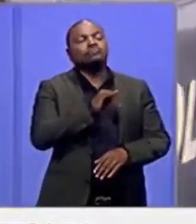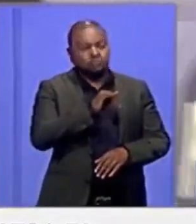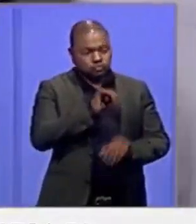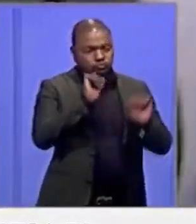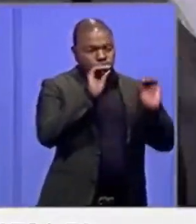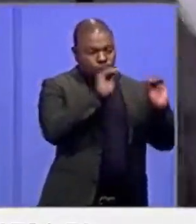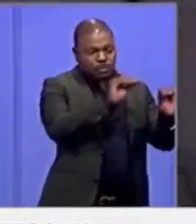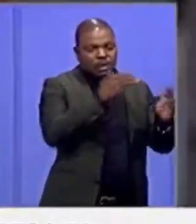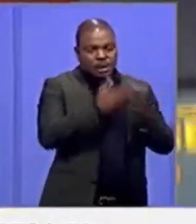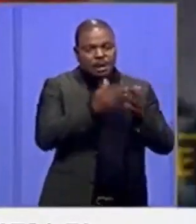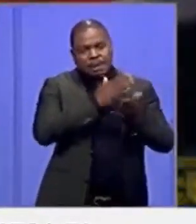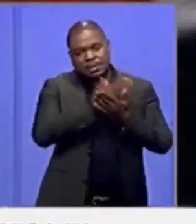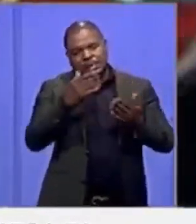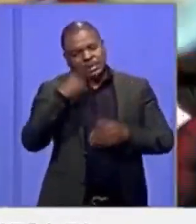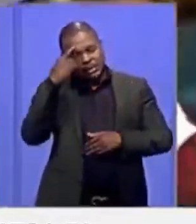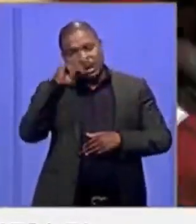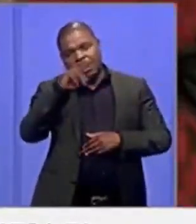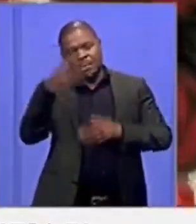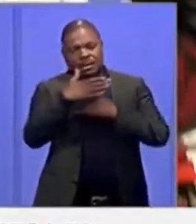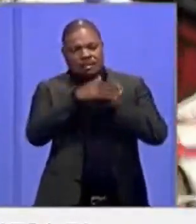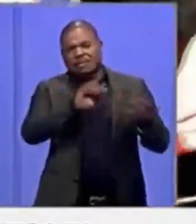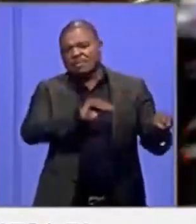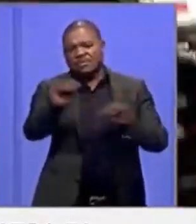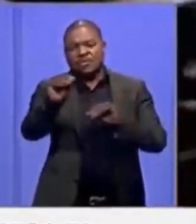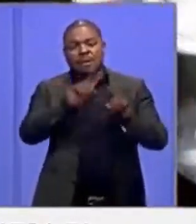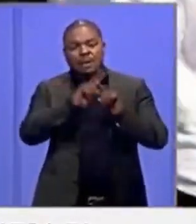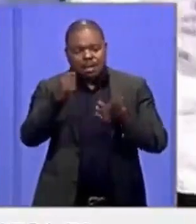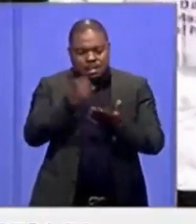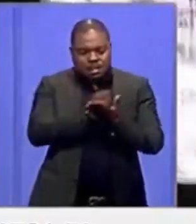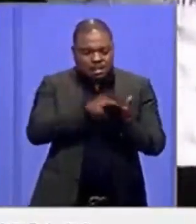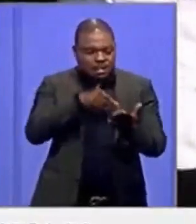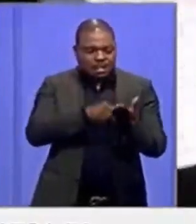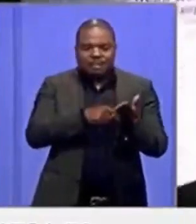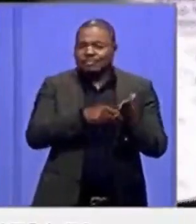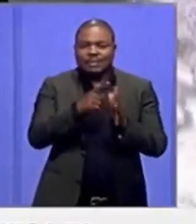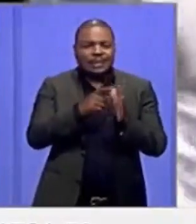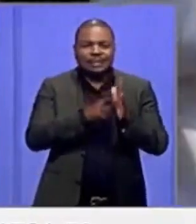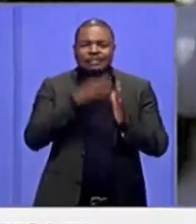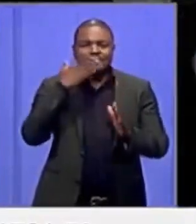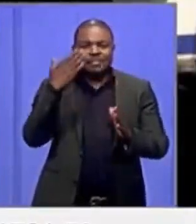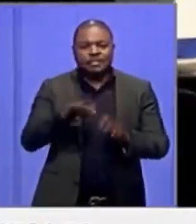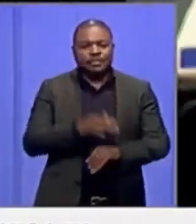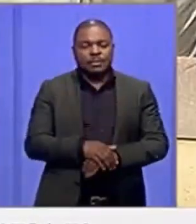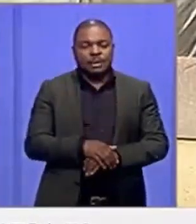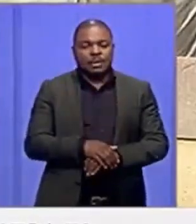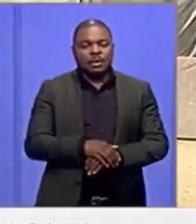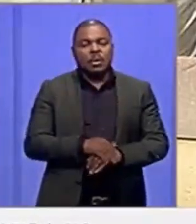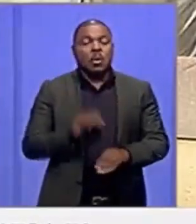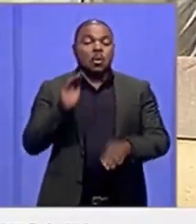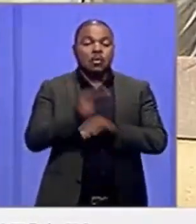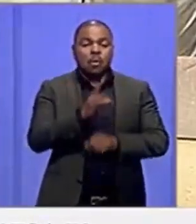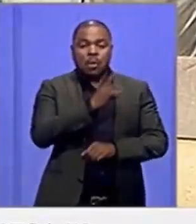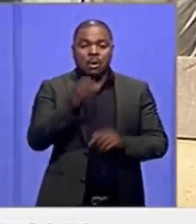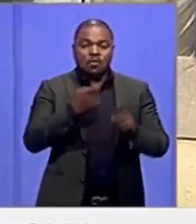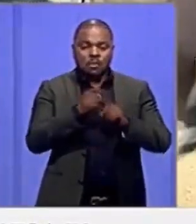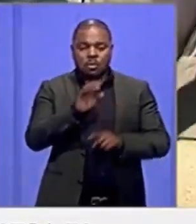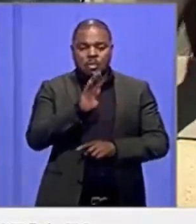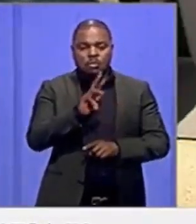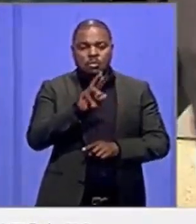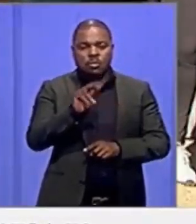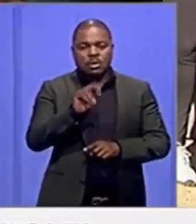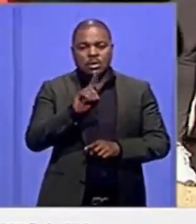go romelwa kwa dinageng tse dingwe le fa ditlankana tsa bone tsa botshabelo di fetilwe ke letlha. Batshabi ba feta 100 ba tswa kwa Burundi,